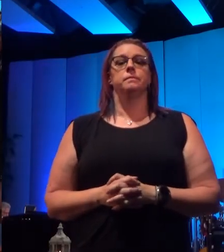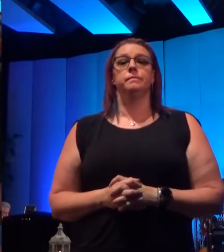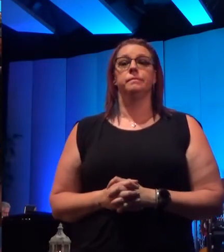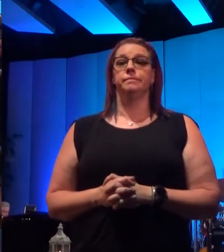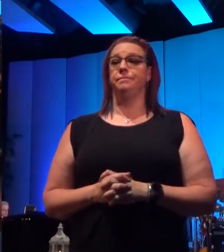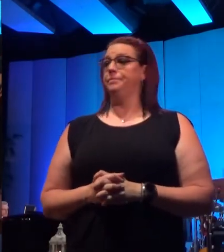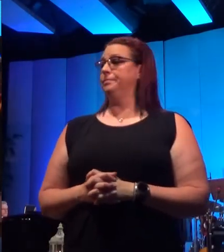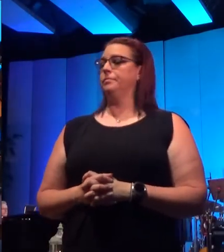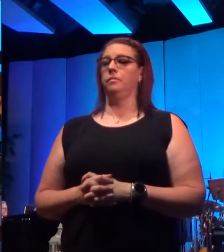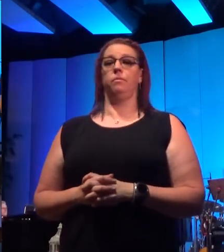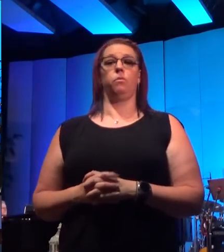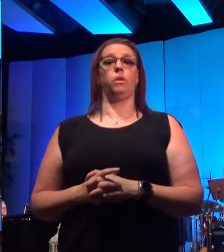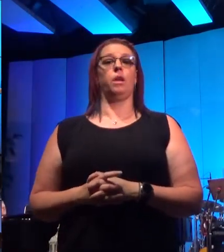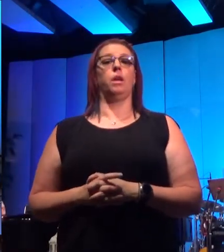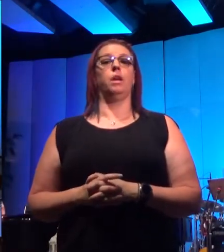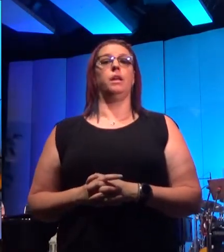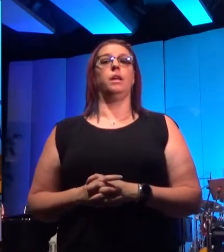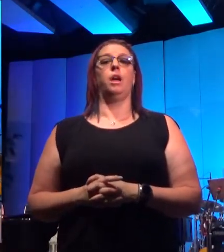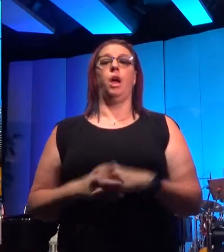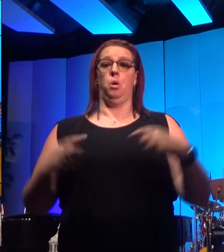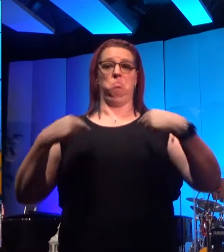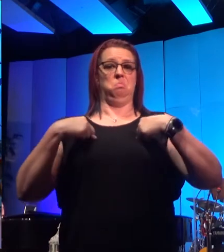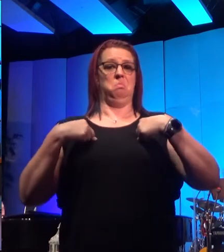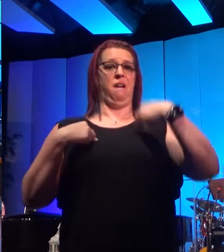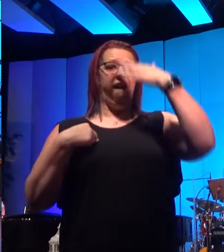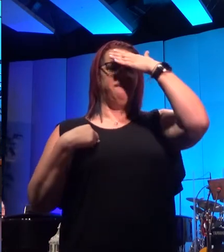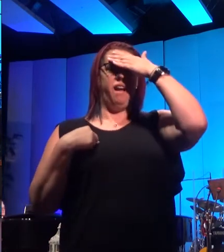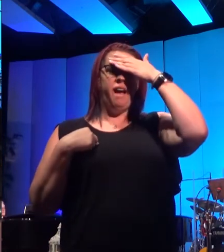When I forget